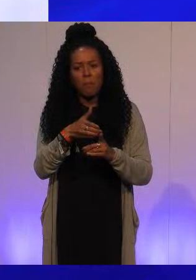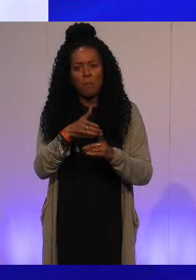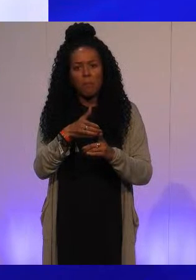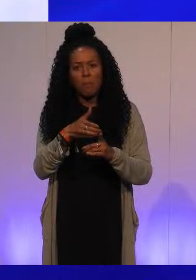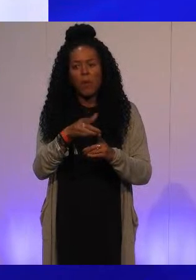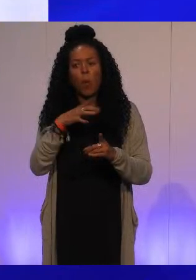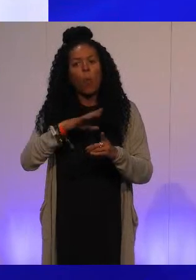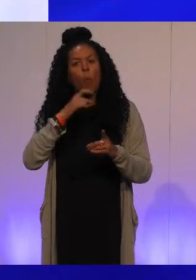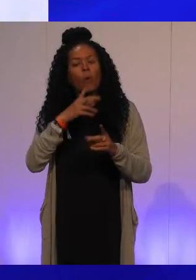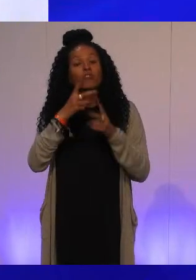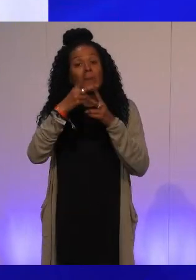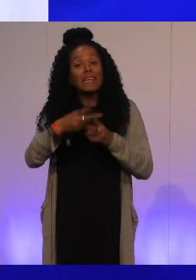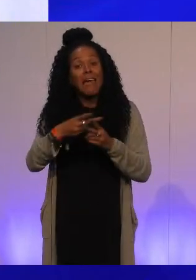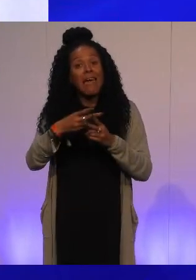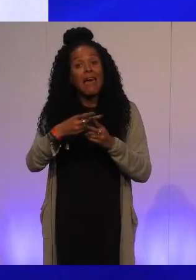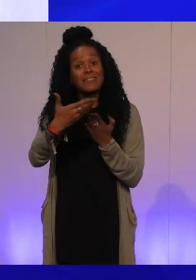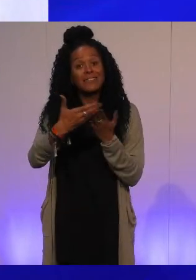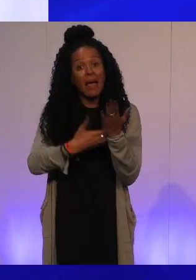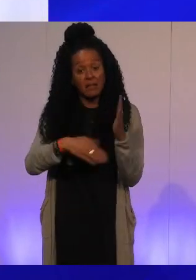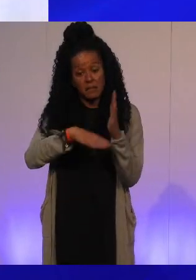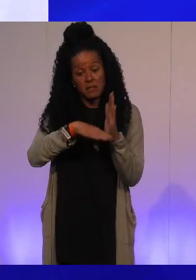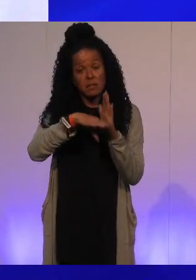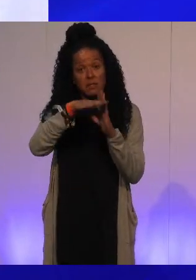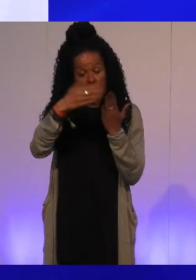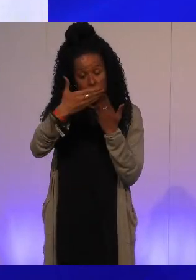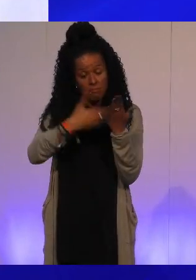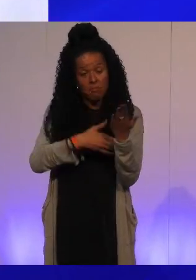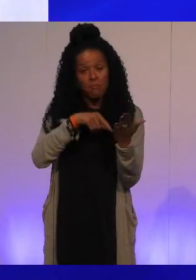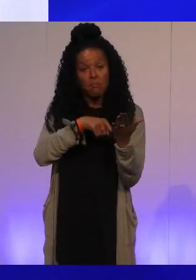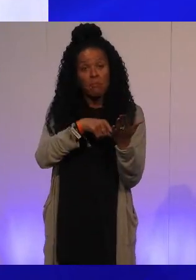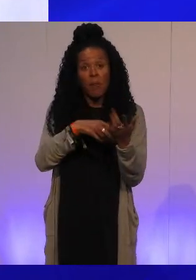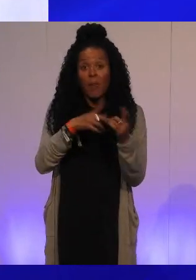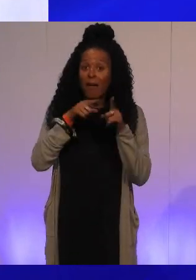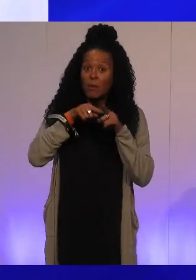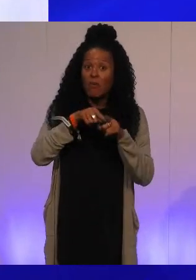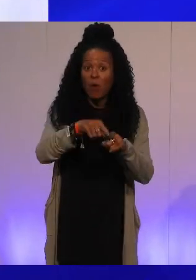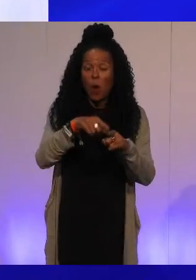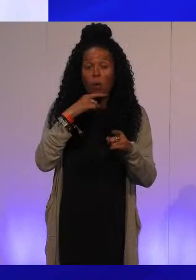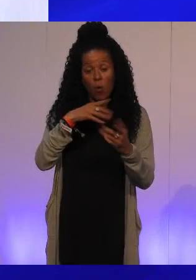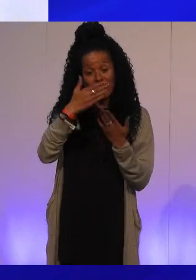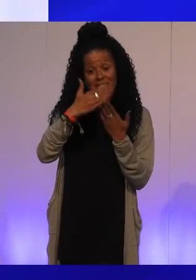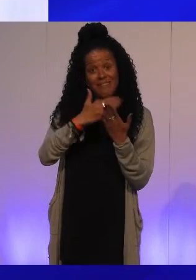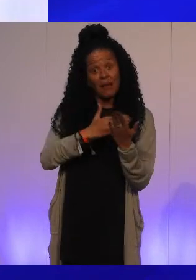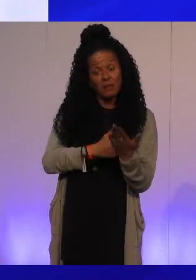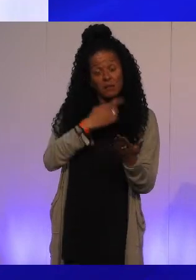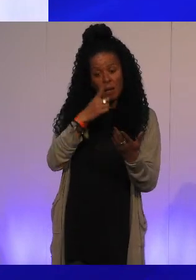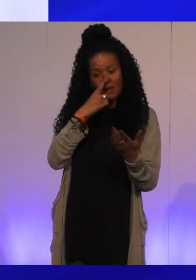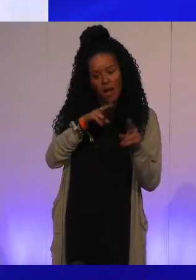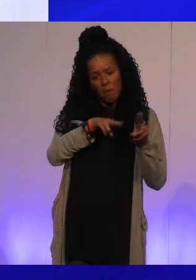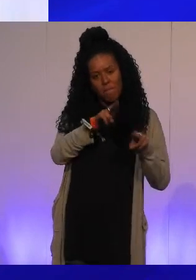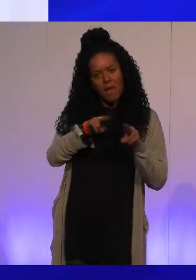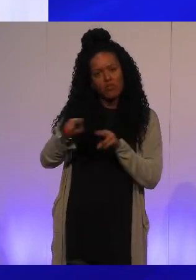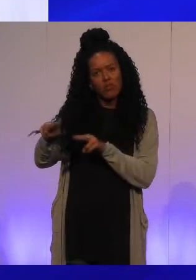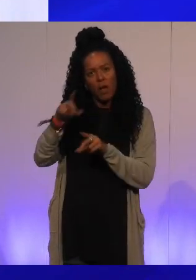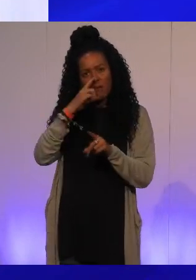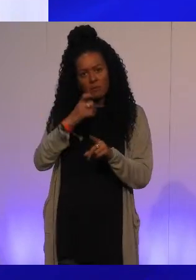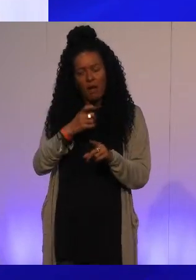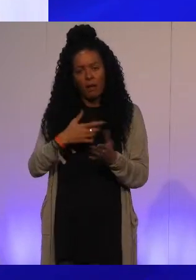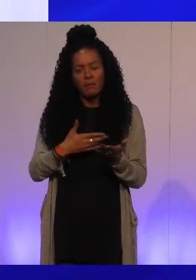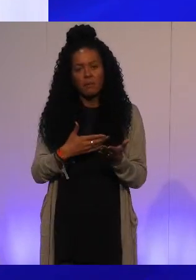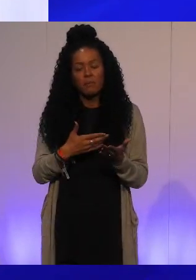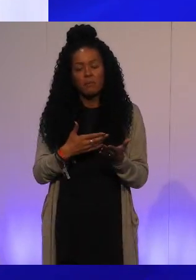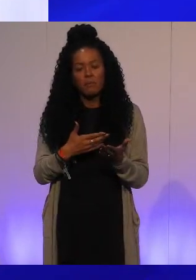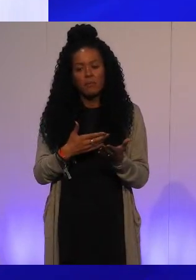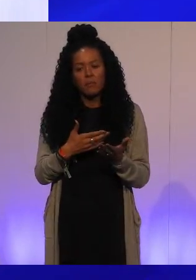care standards. And those are going to be measurable items. And we feel that if